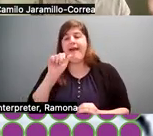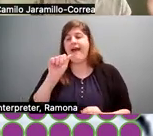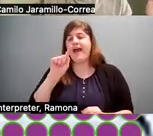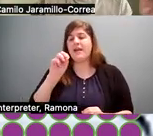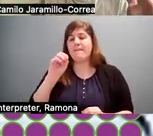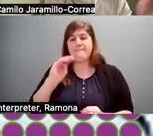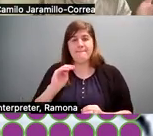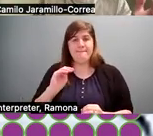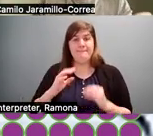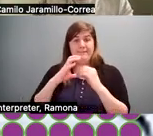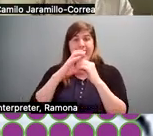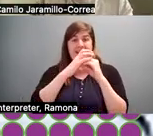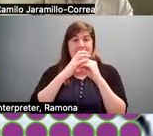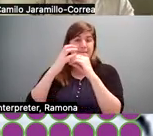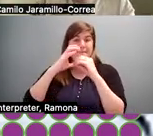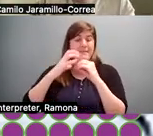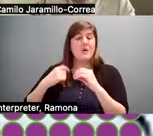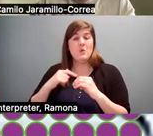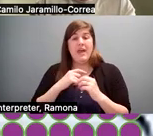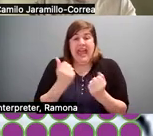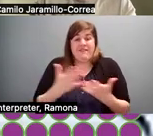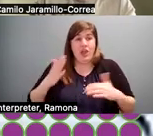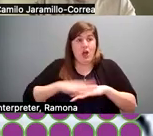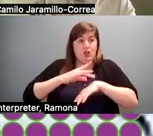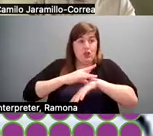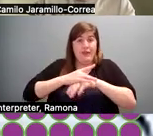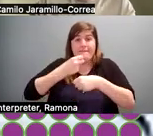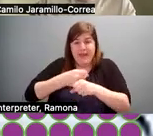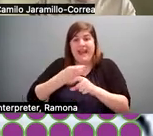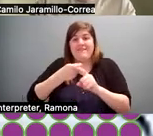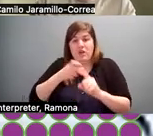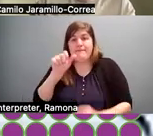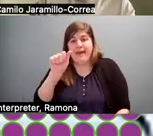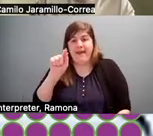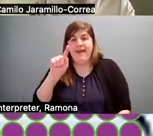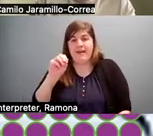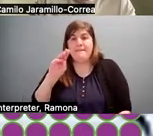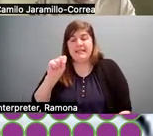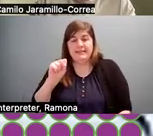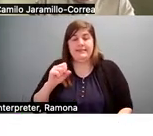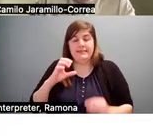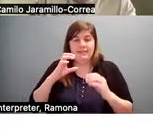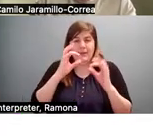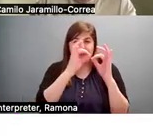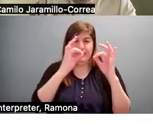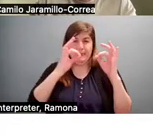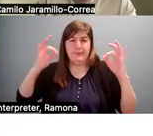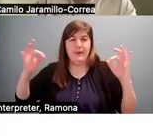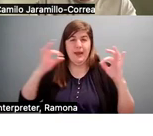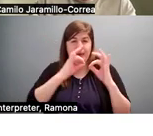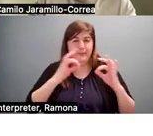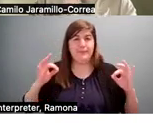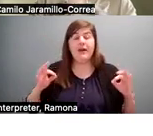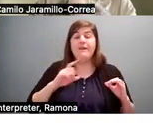that we can see is made of these particles that's called atoms. And so in the first state, which is the ice we have here, we have it in the solid